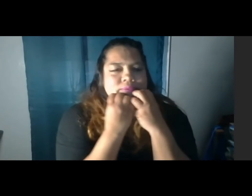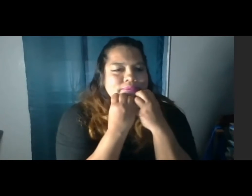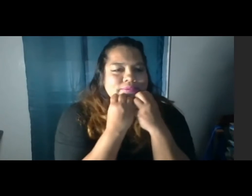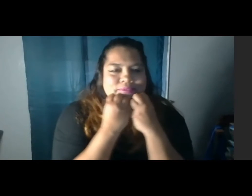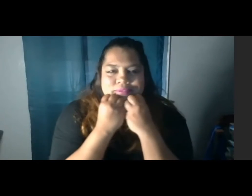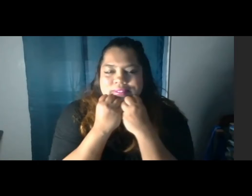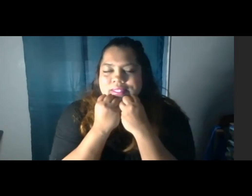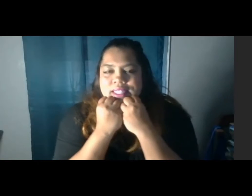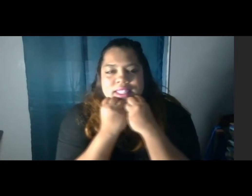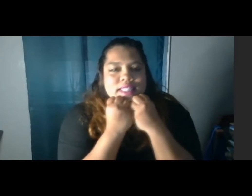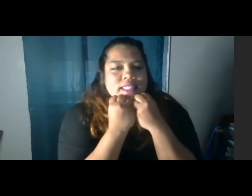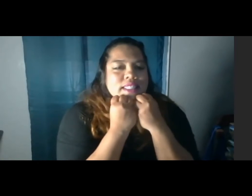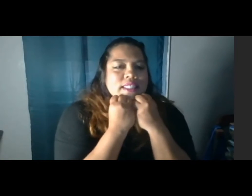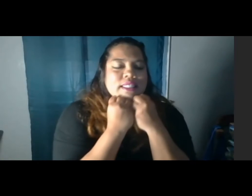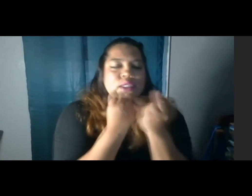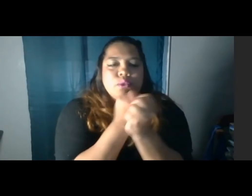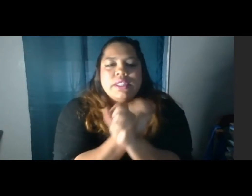I ever have.